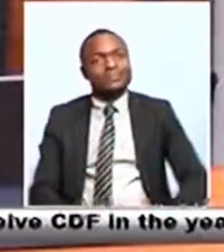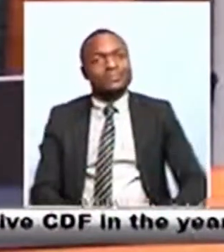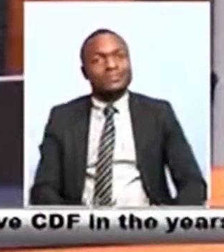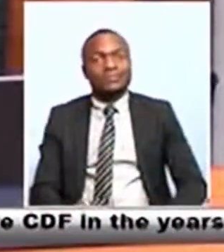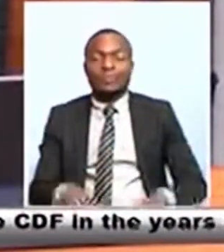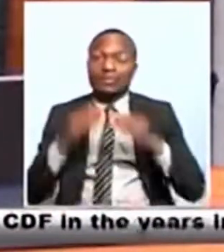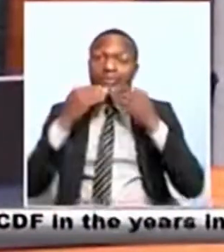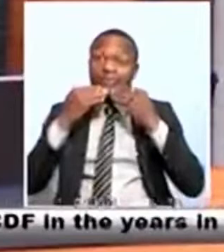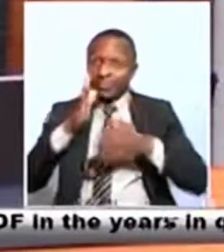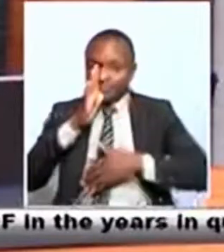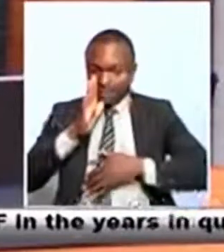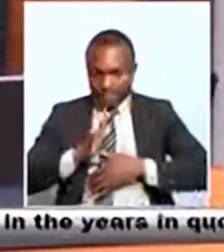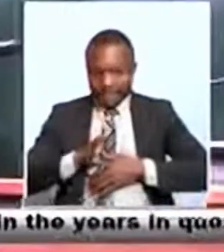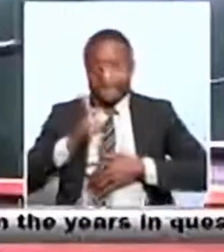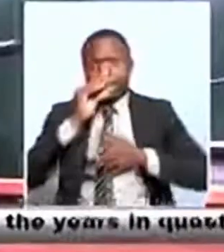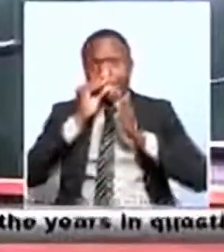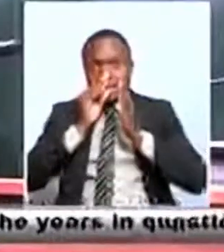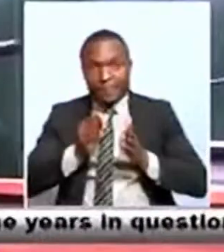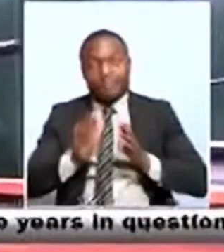Thank you, Madam Speaker.